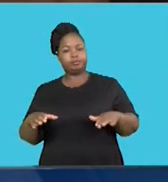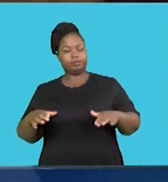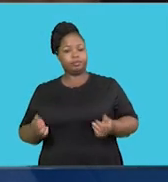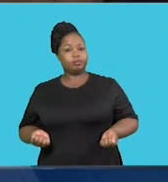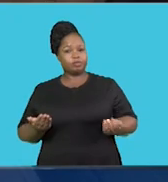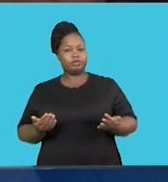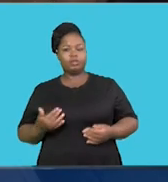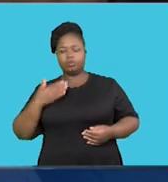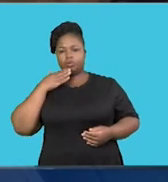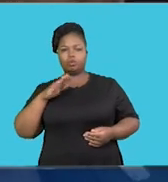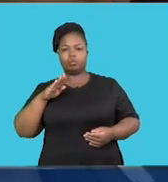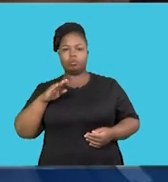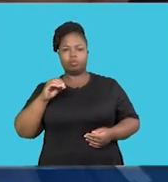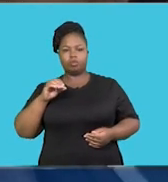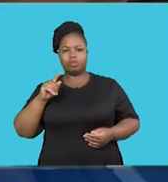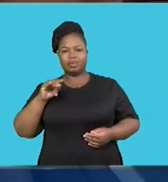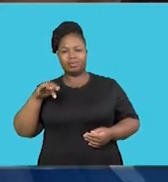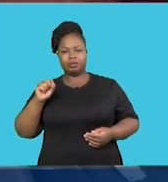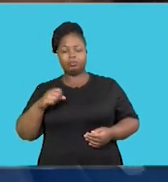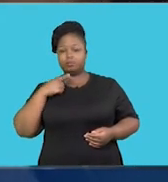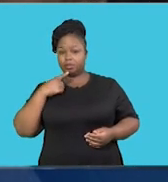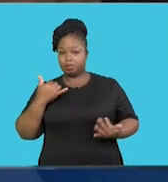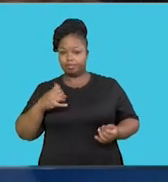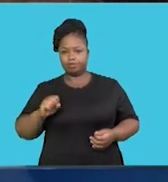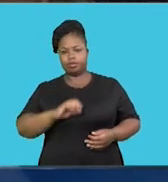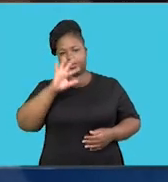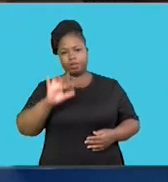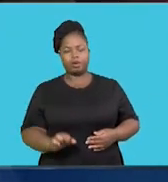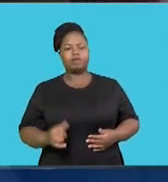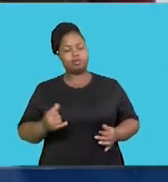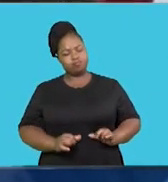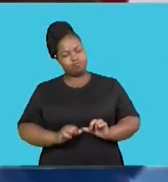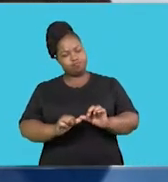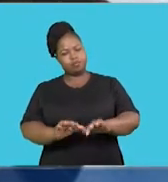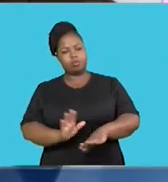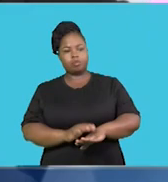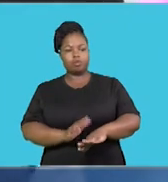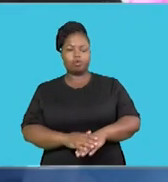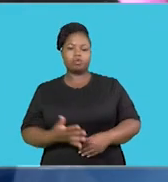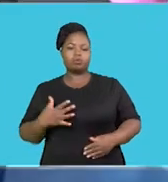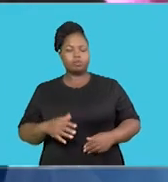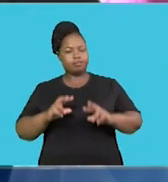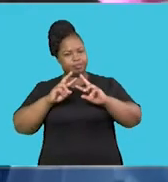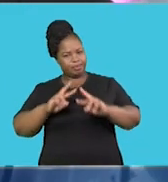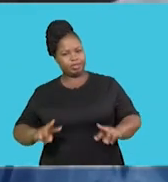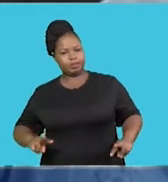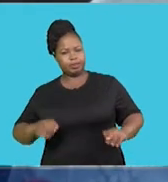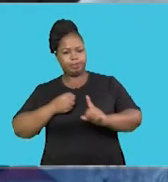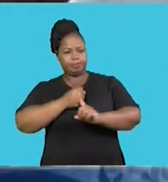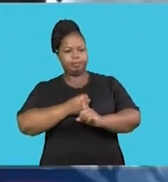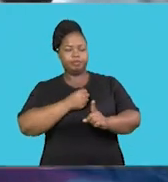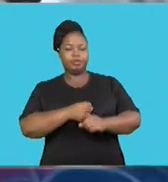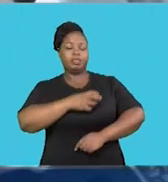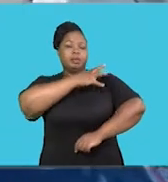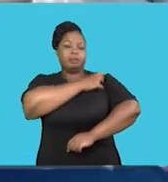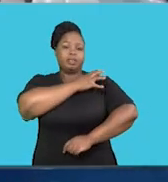tshebedisano e leng Alvin Portes o boletse ga naga ya Afrika Borwa e tla tswela pele go itsitlalela kgotso naheng ya Palestina ka